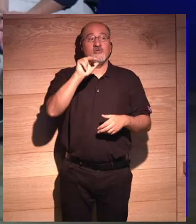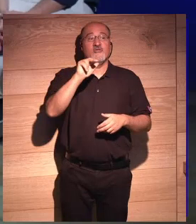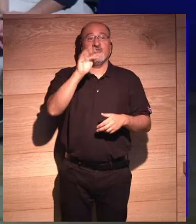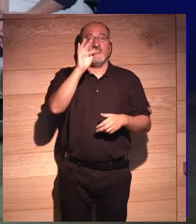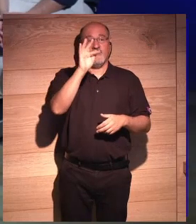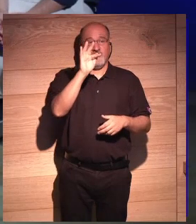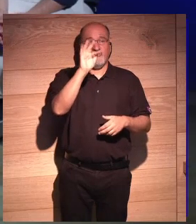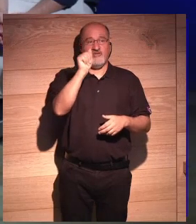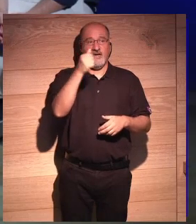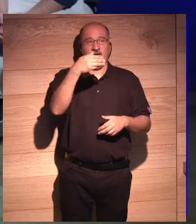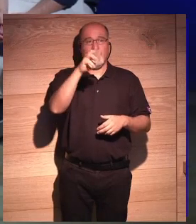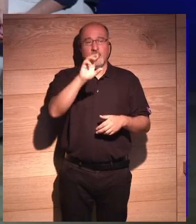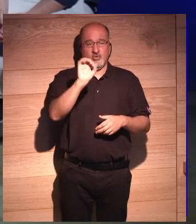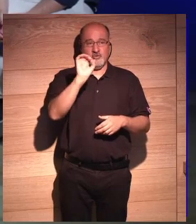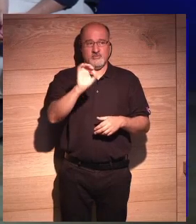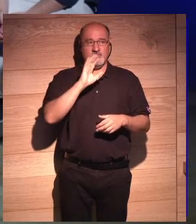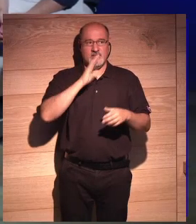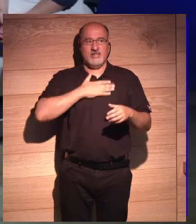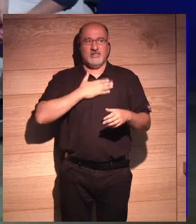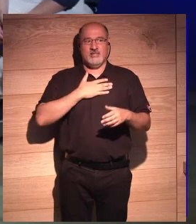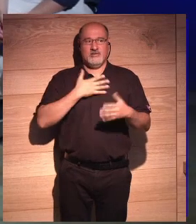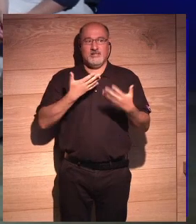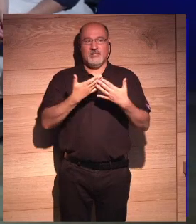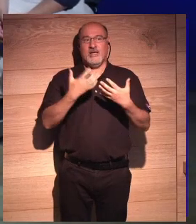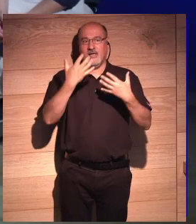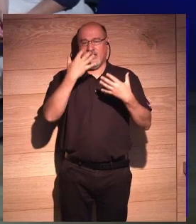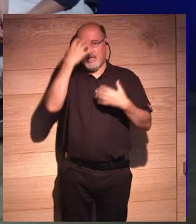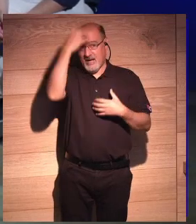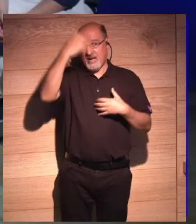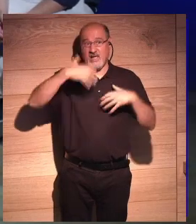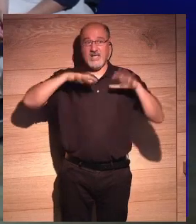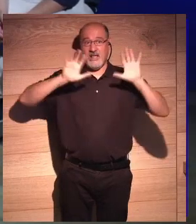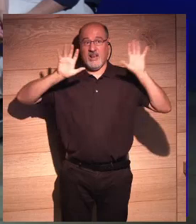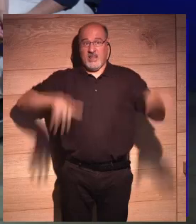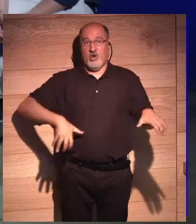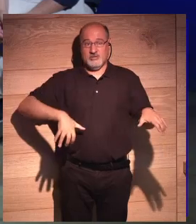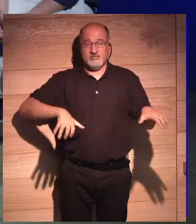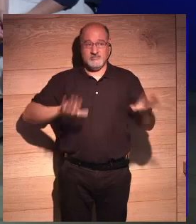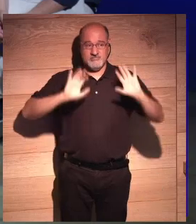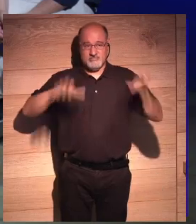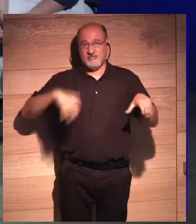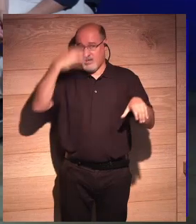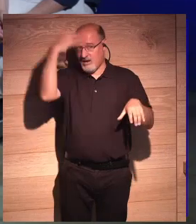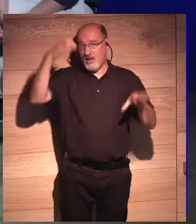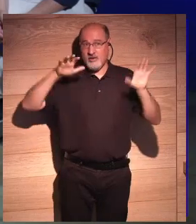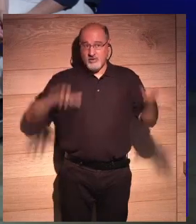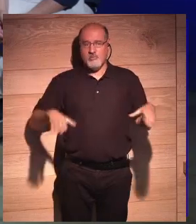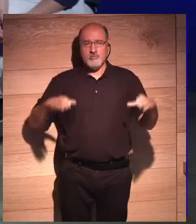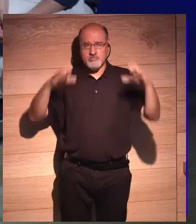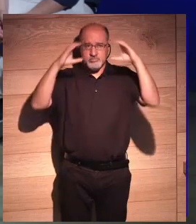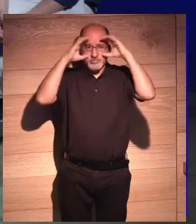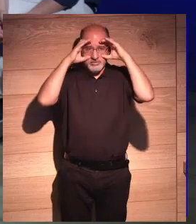that has been the one who has been directing the remake of The Lion King, his production team has